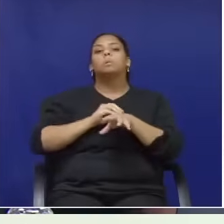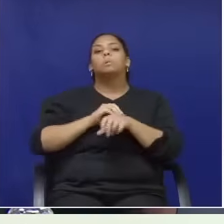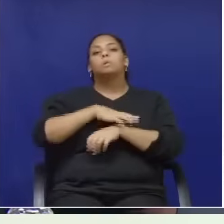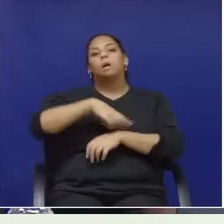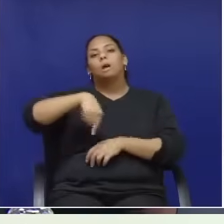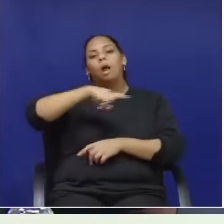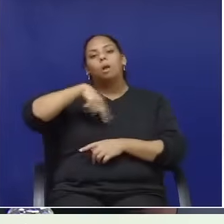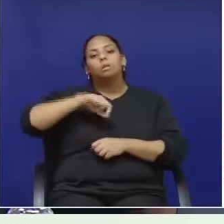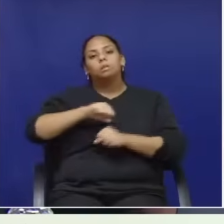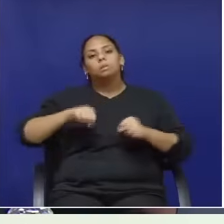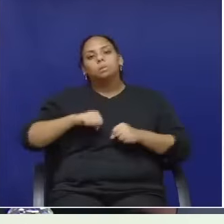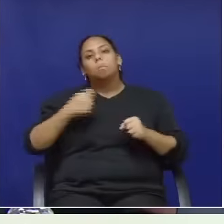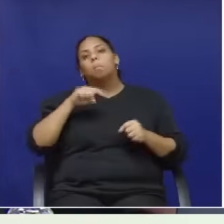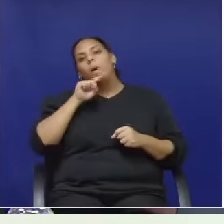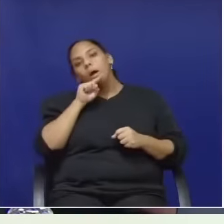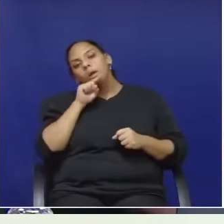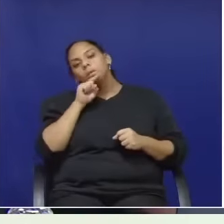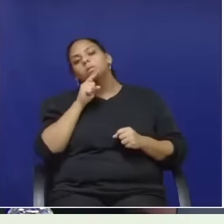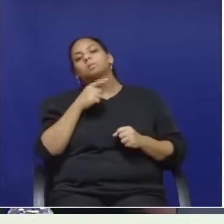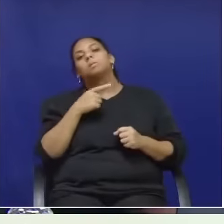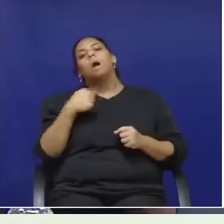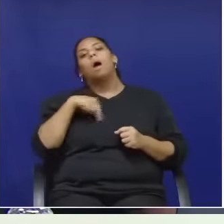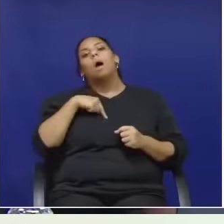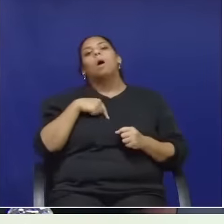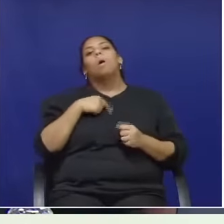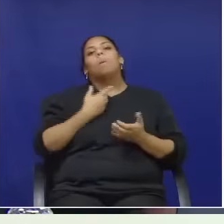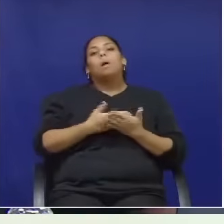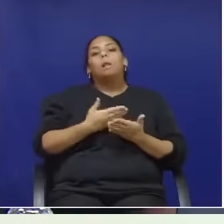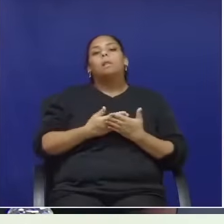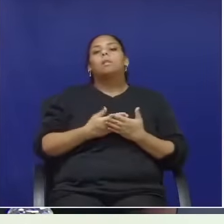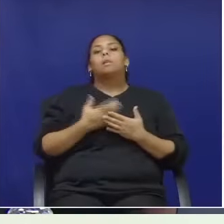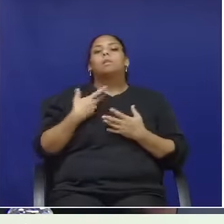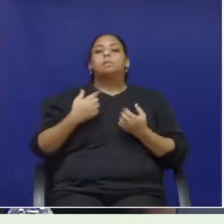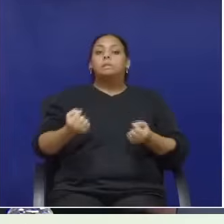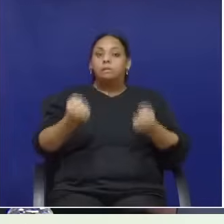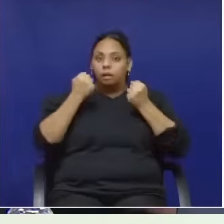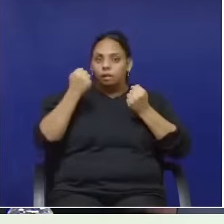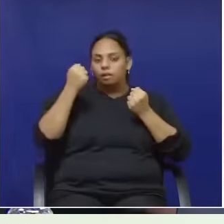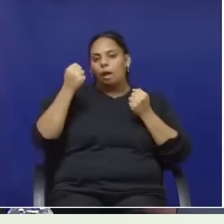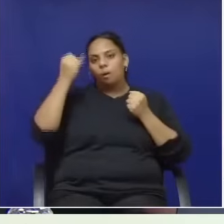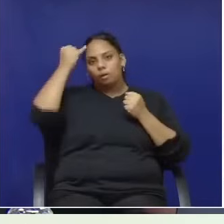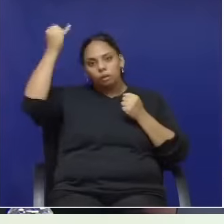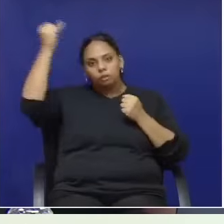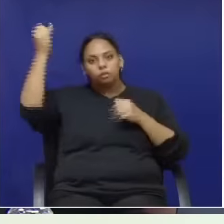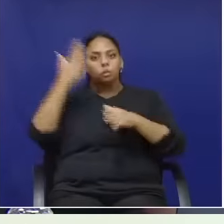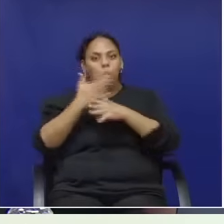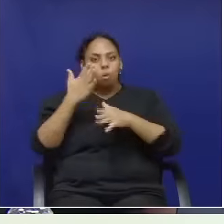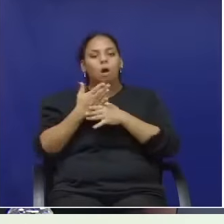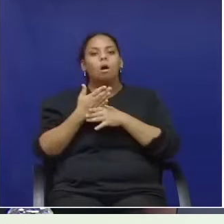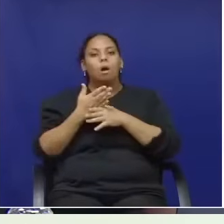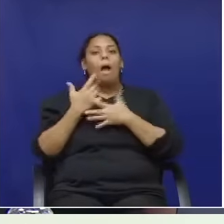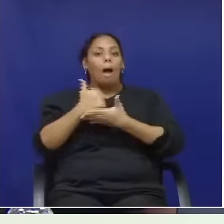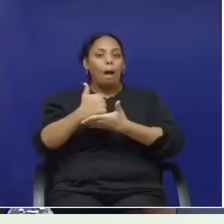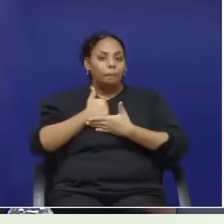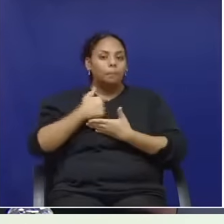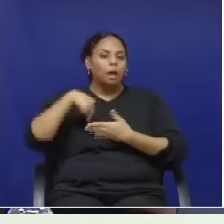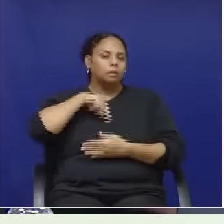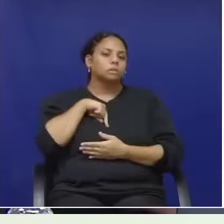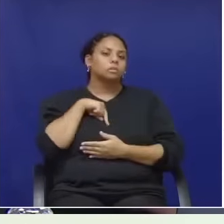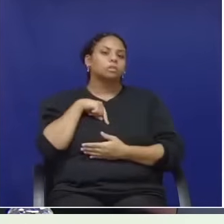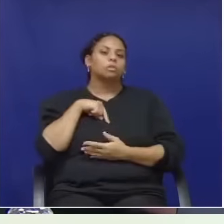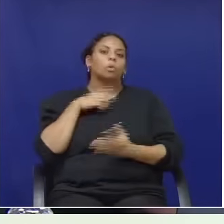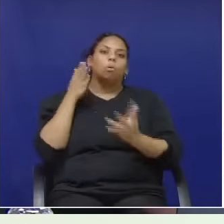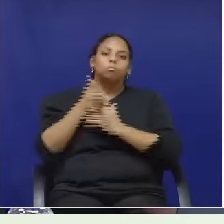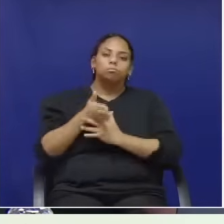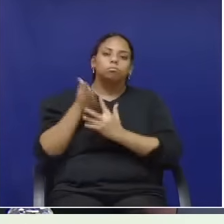our ability to interface and strengthen our intelligence work have enabled us to be able to